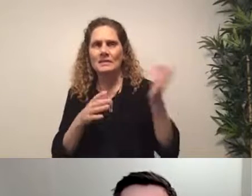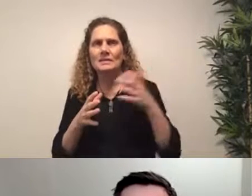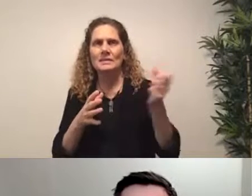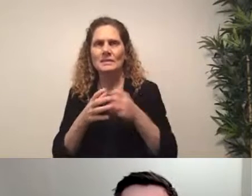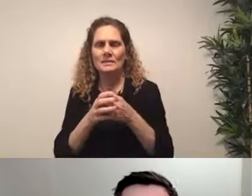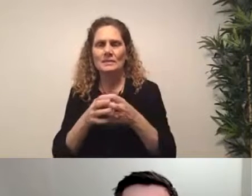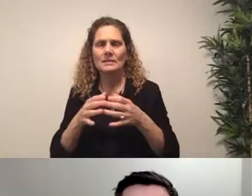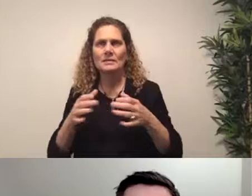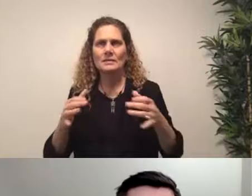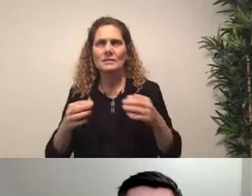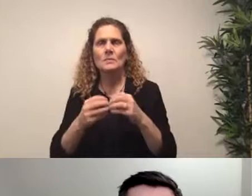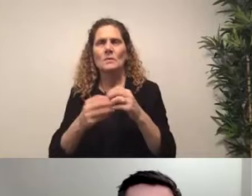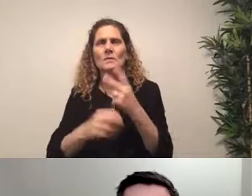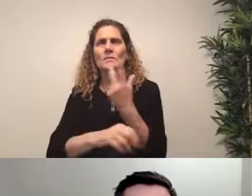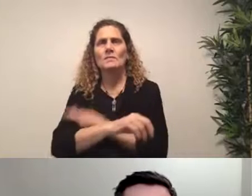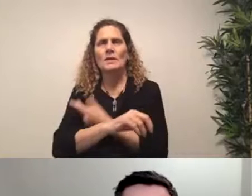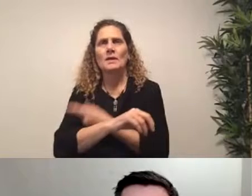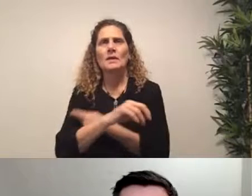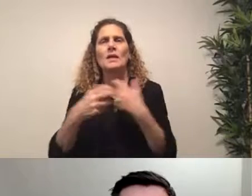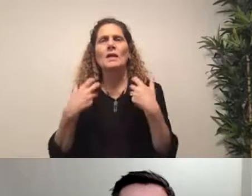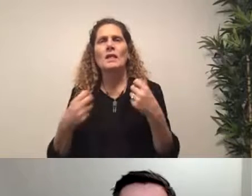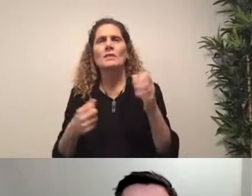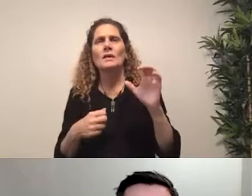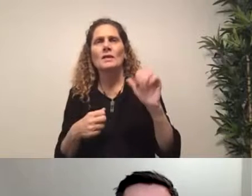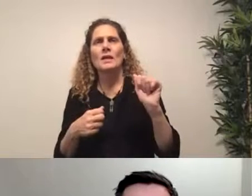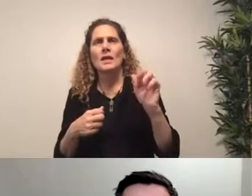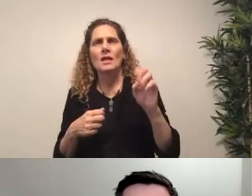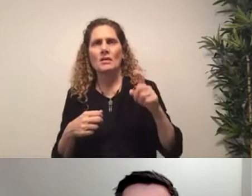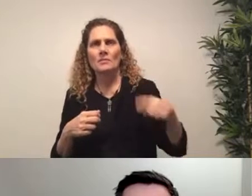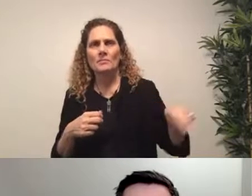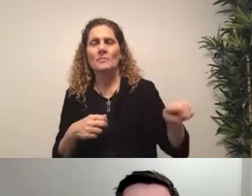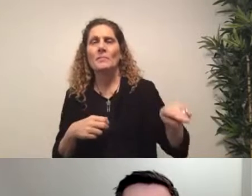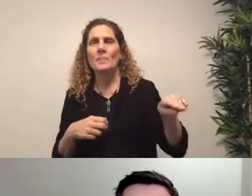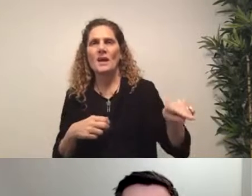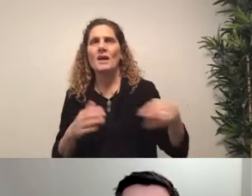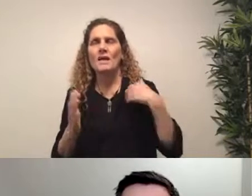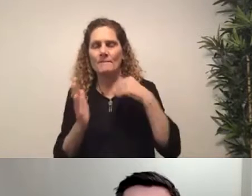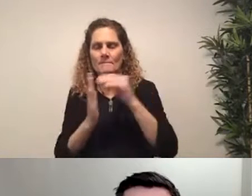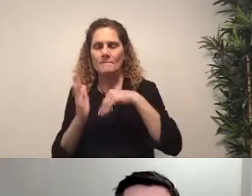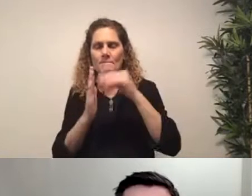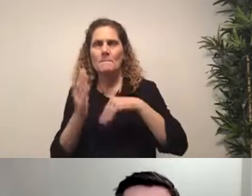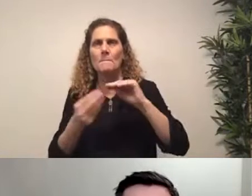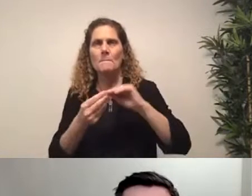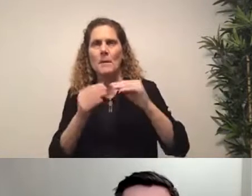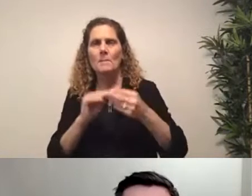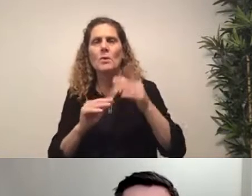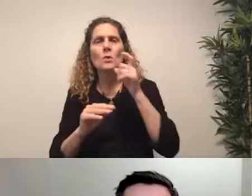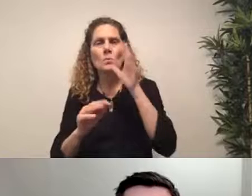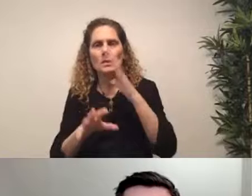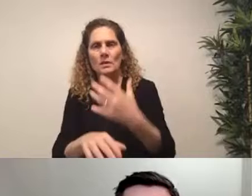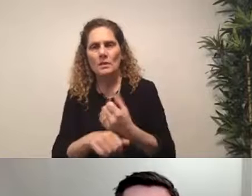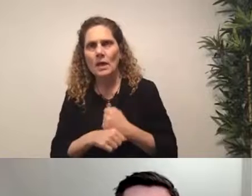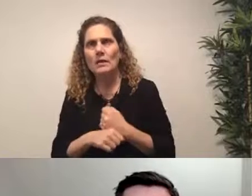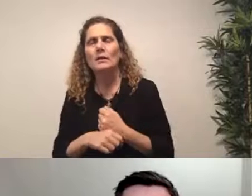comment on, how much vaccine they've received, what their processes are for rolling it out. But I think we'll see a pretty rapid ramp